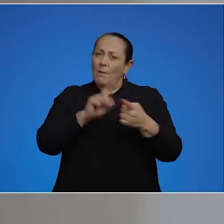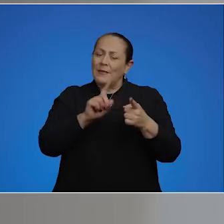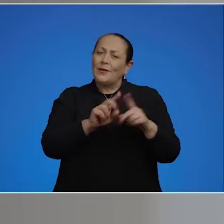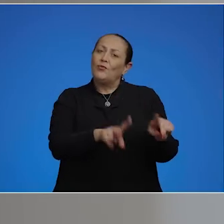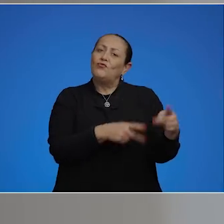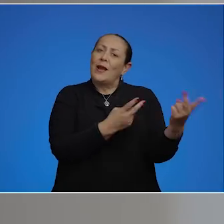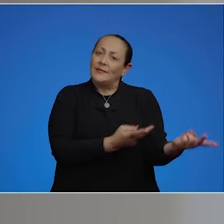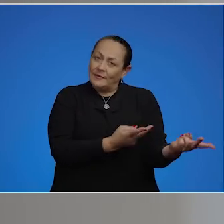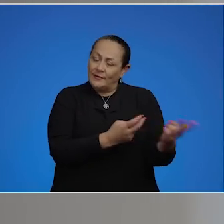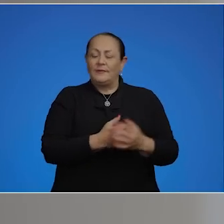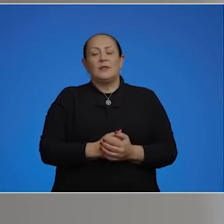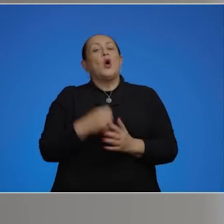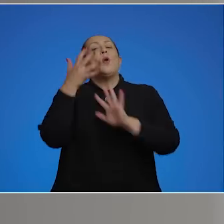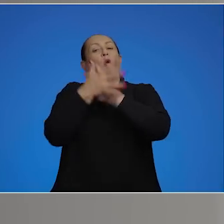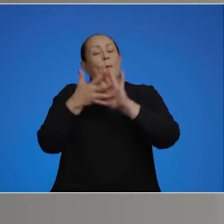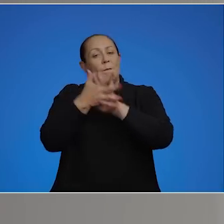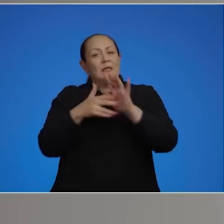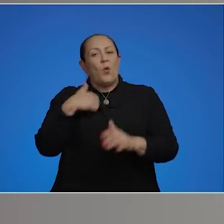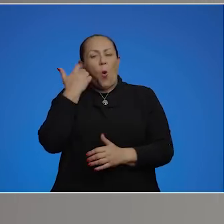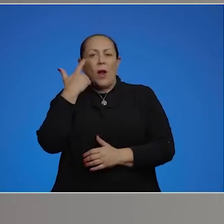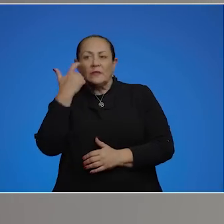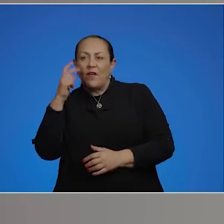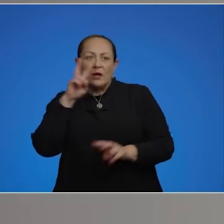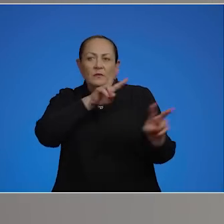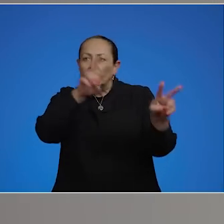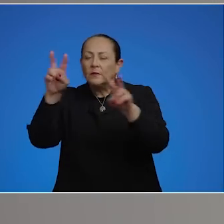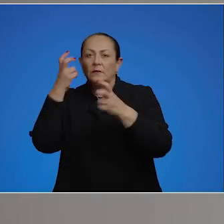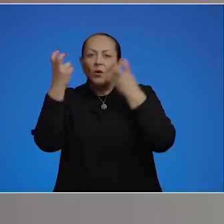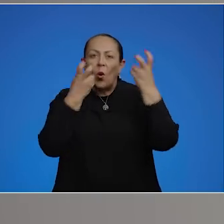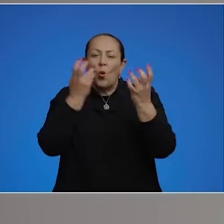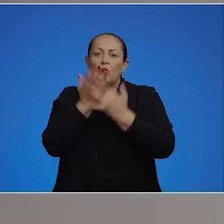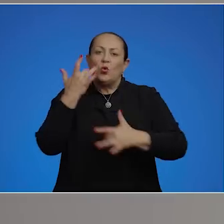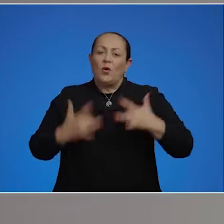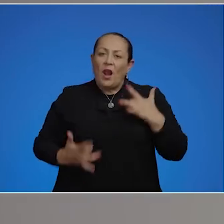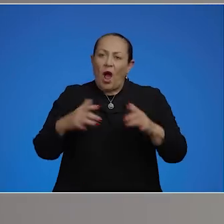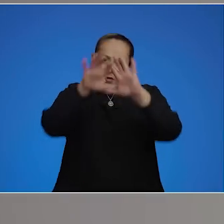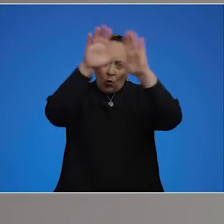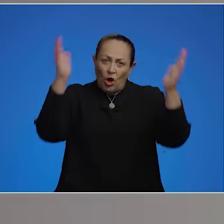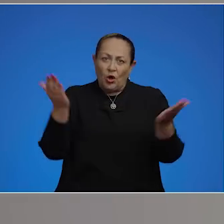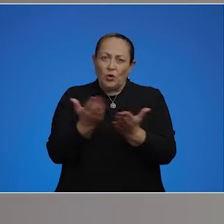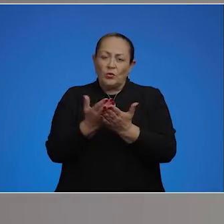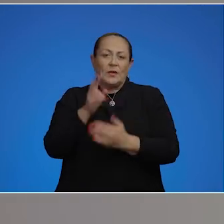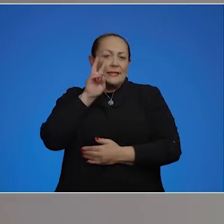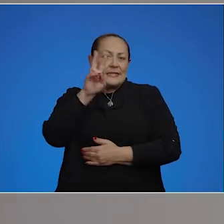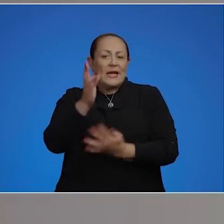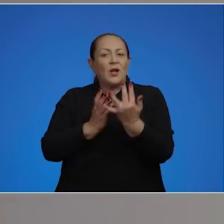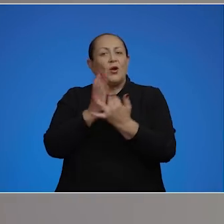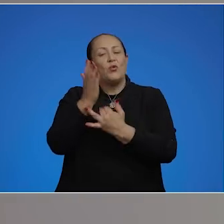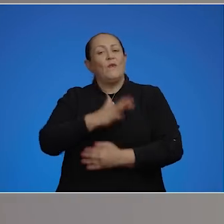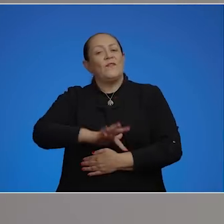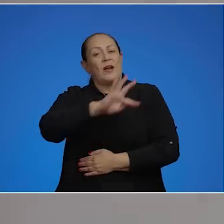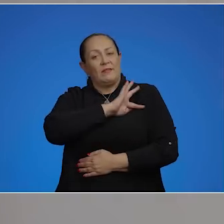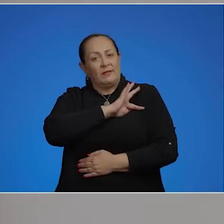It means, essentially, that we're always trying to look at our life and our world from the perspective